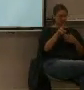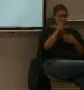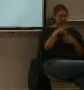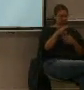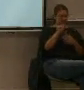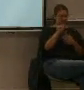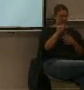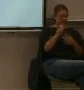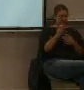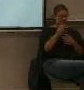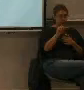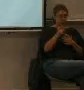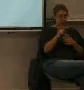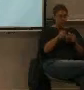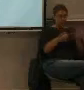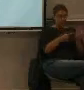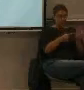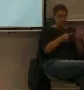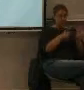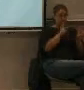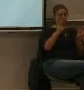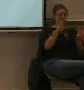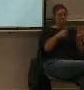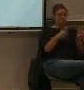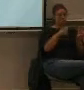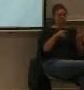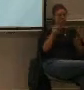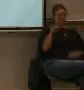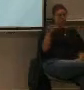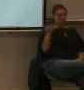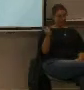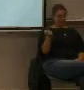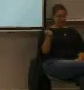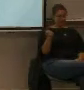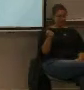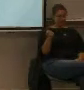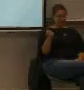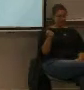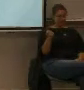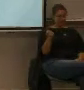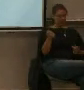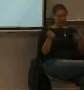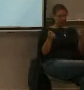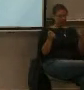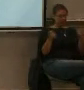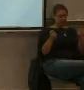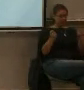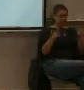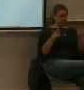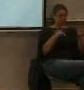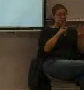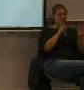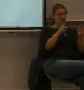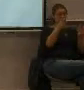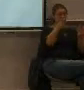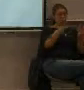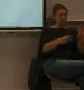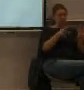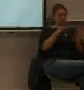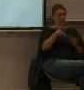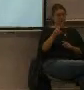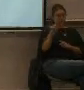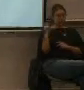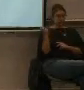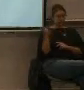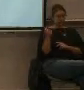rate, V, is 1/2 of Vmax, right? And so that determines a curve where you get